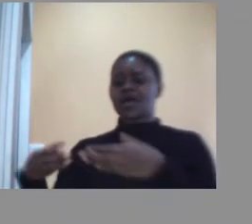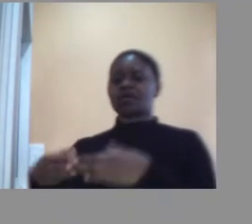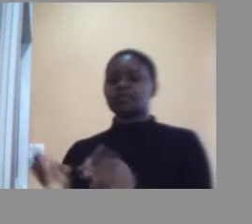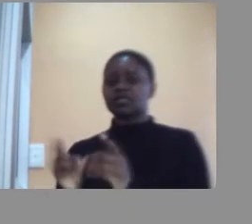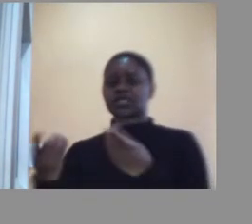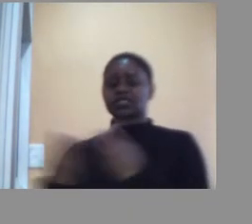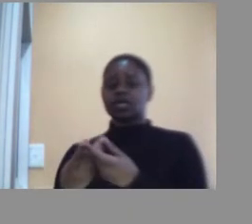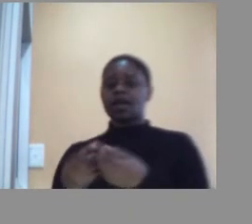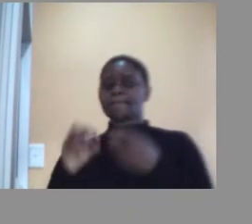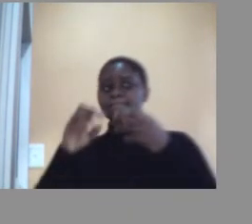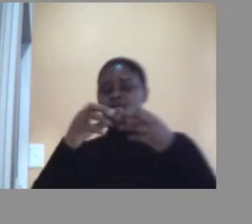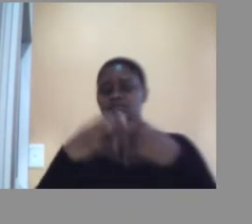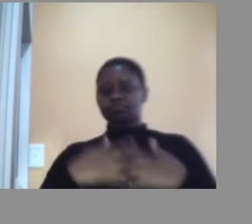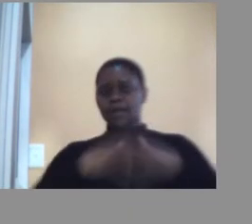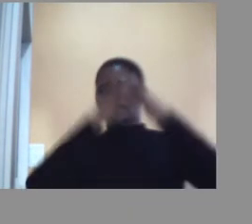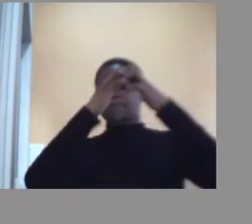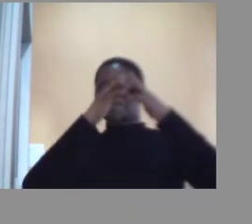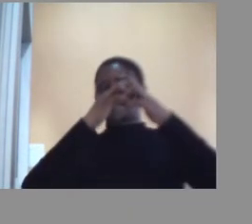department